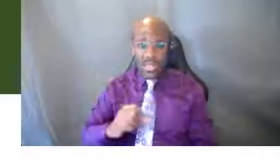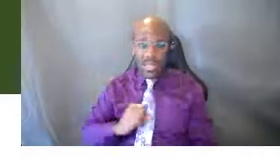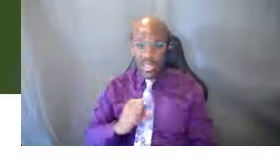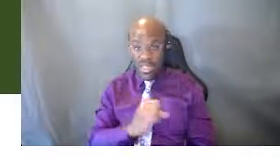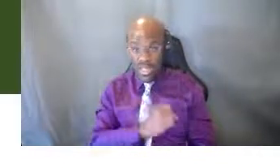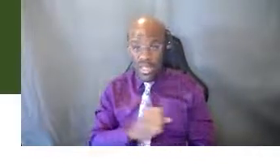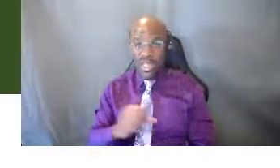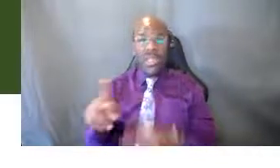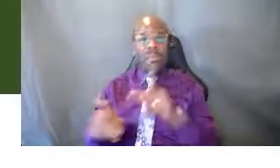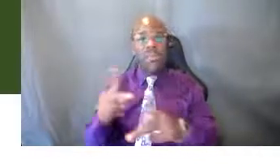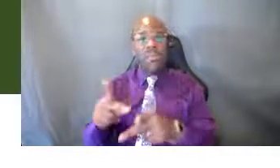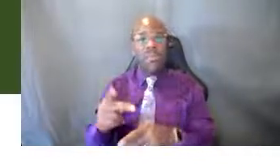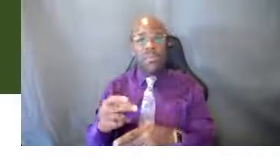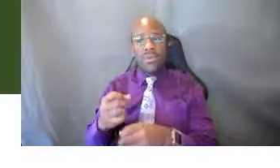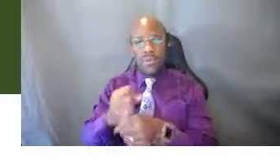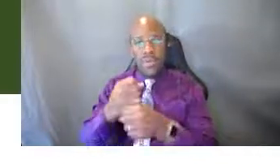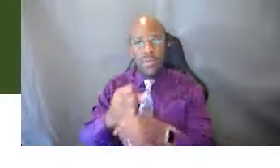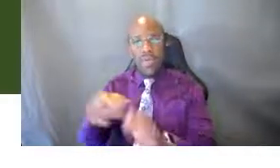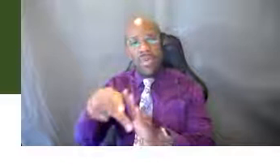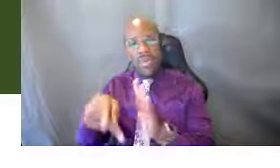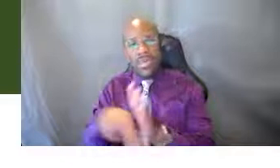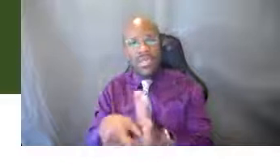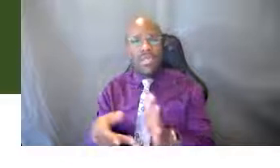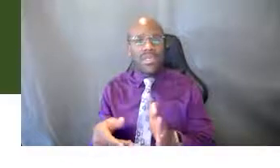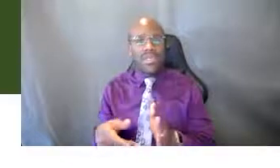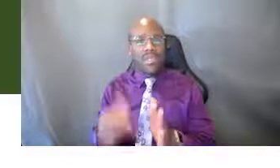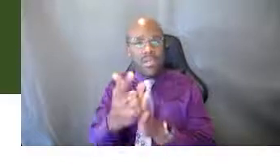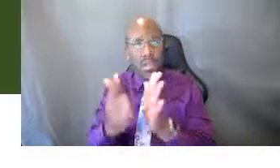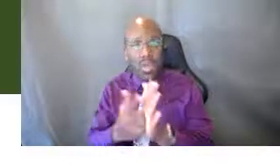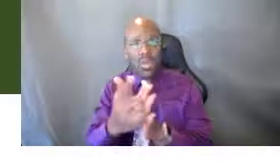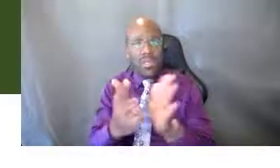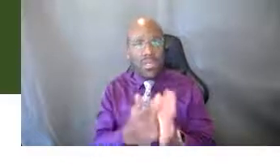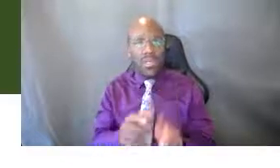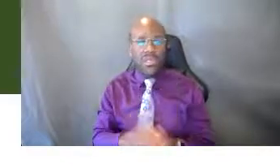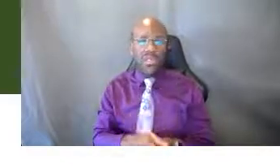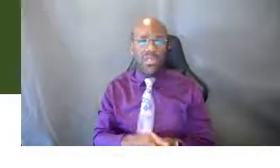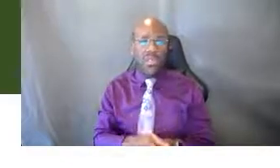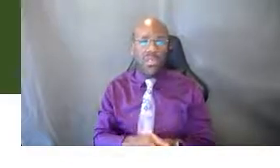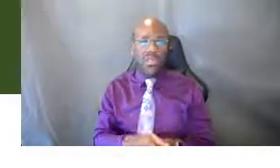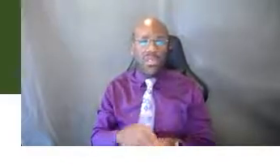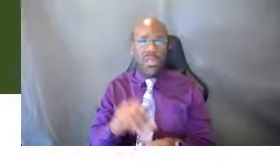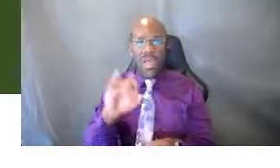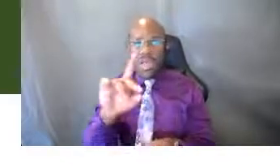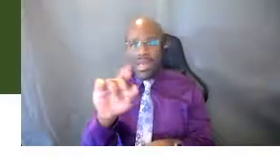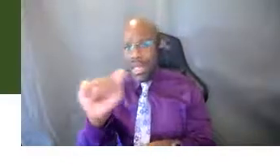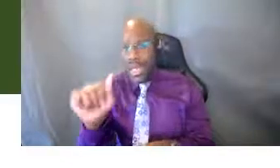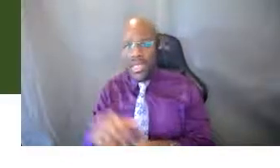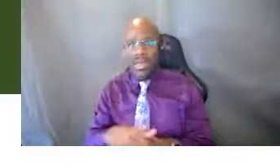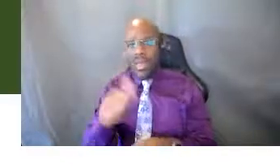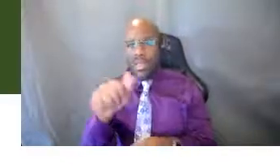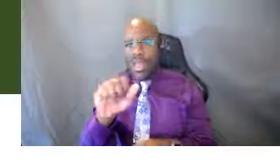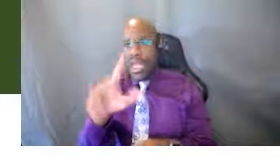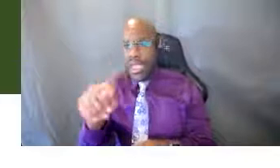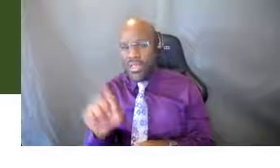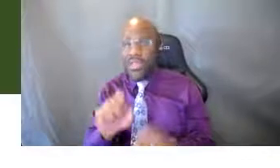presentation, some of the ideas for reform. Contact your local policymakers, whether it's your city